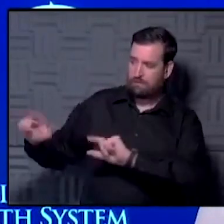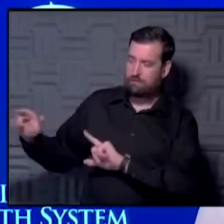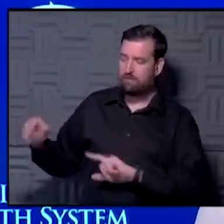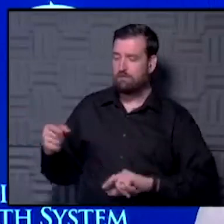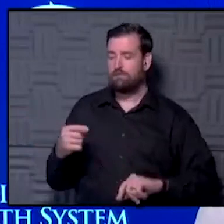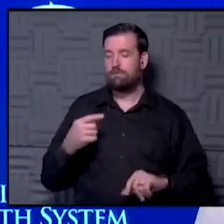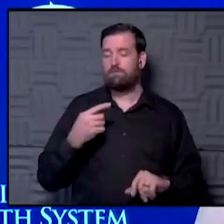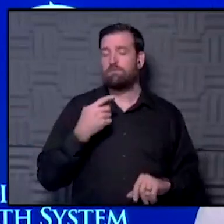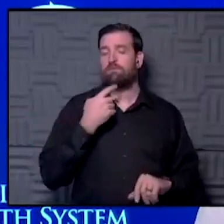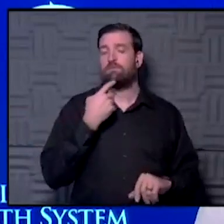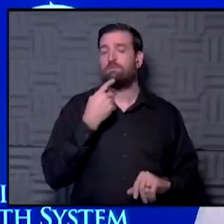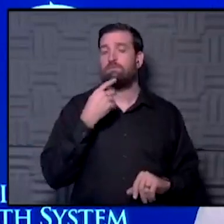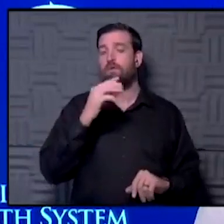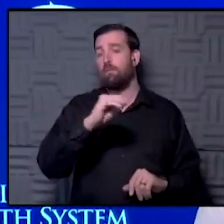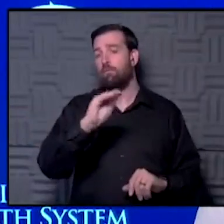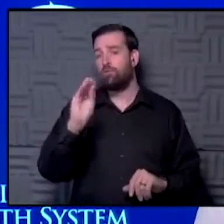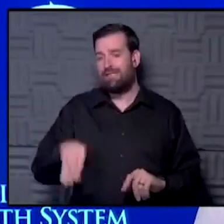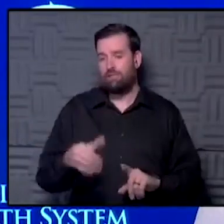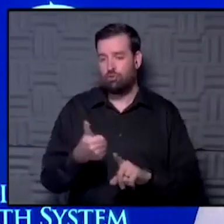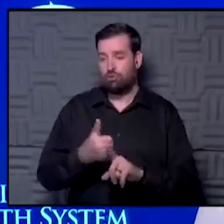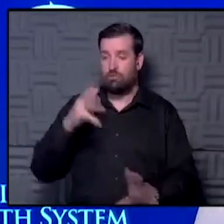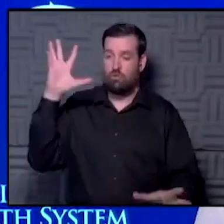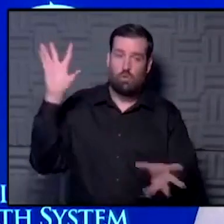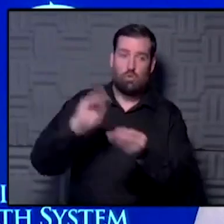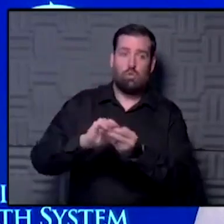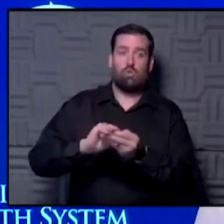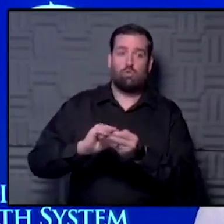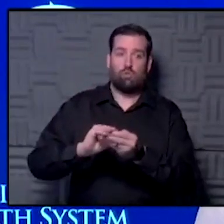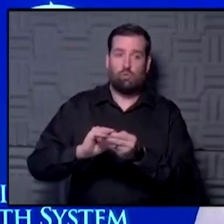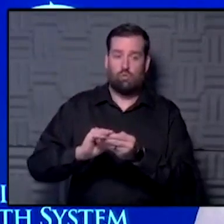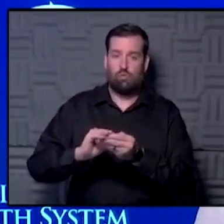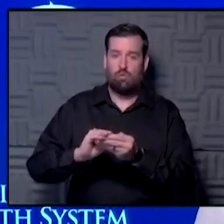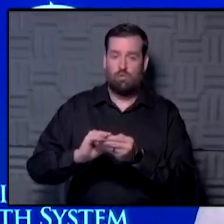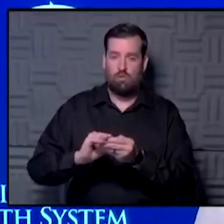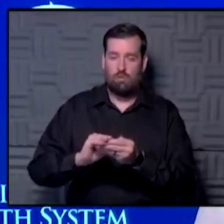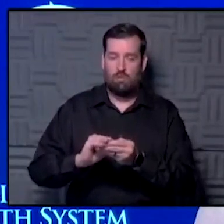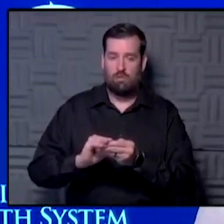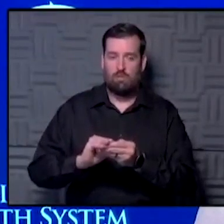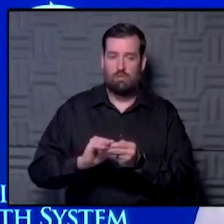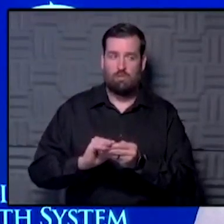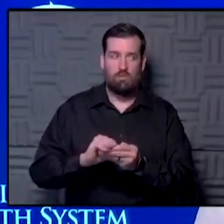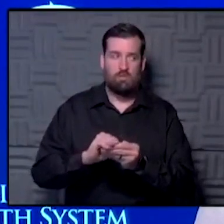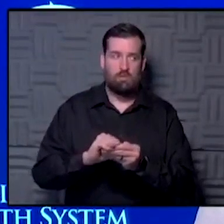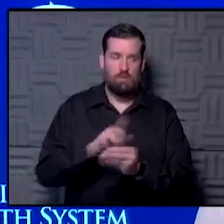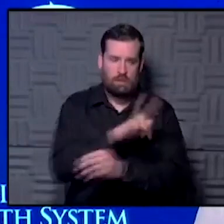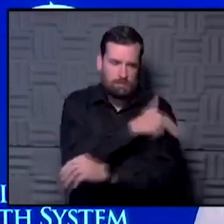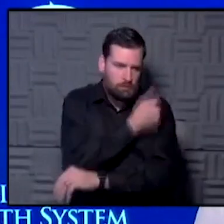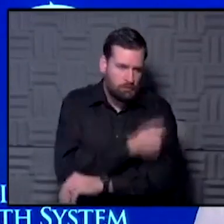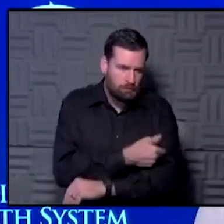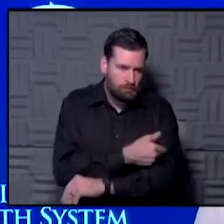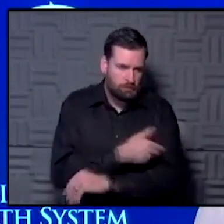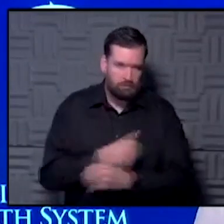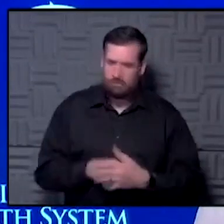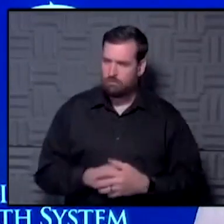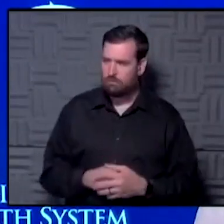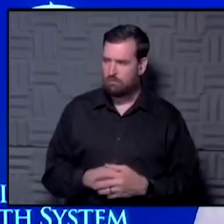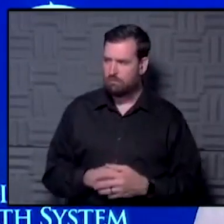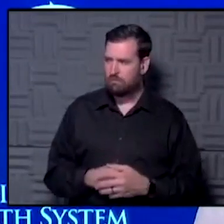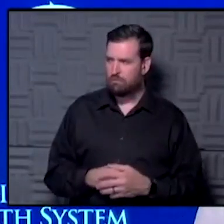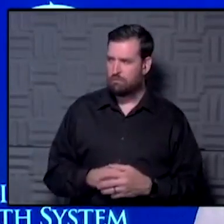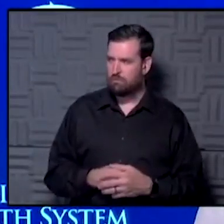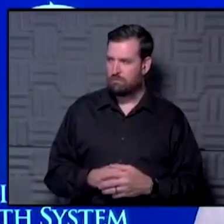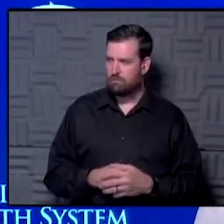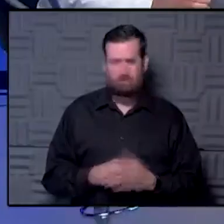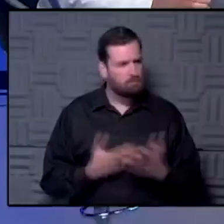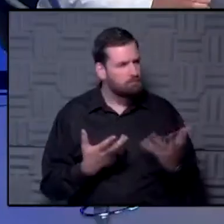the percentages of total patients in the health system of the hospital slide?